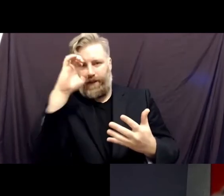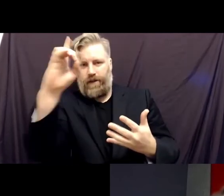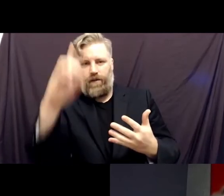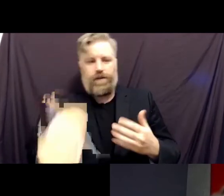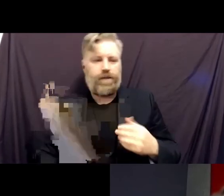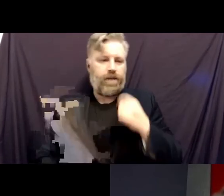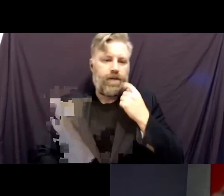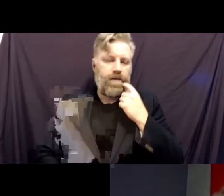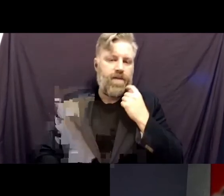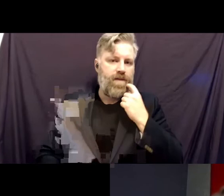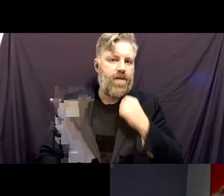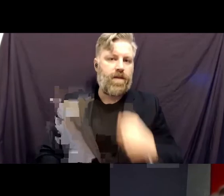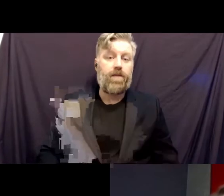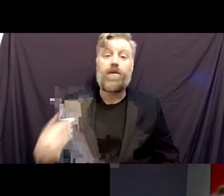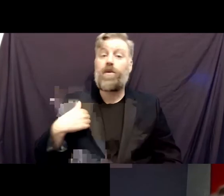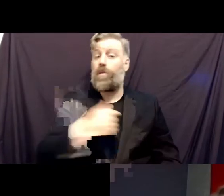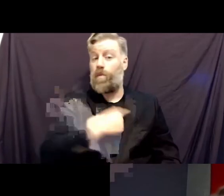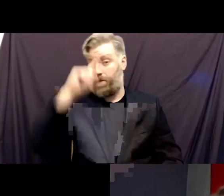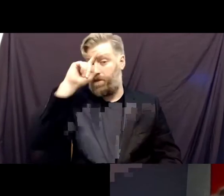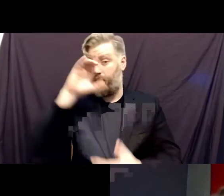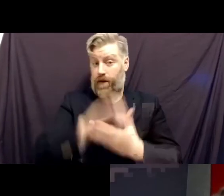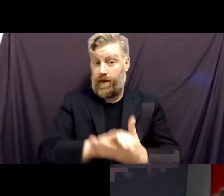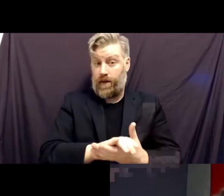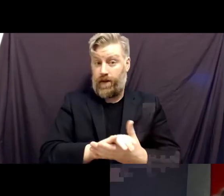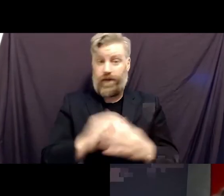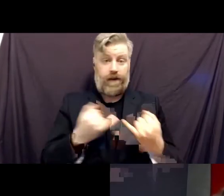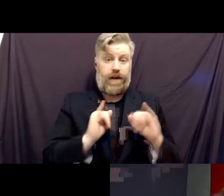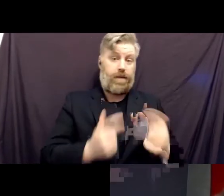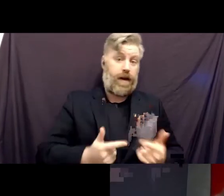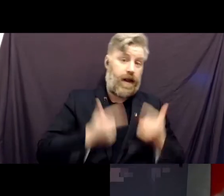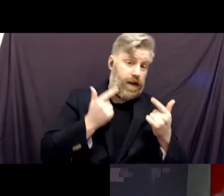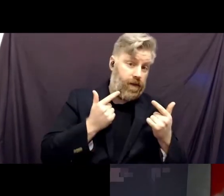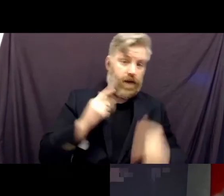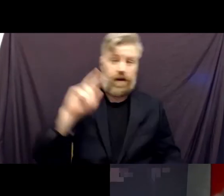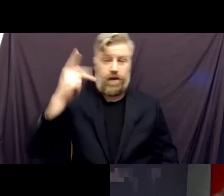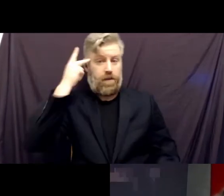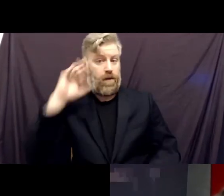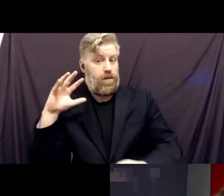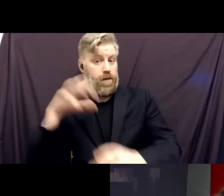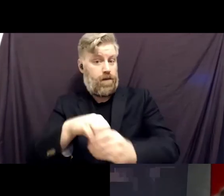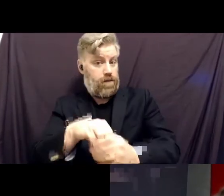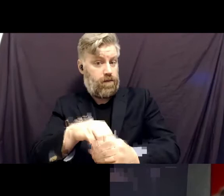that the issues of independent living and political participation,